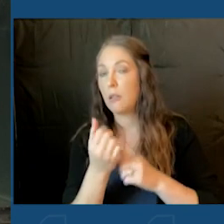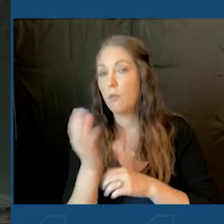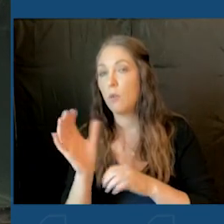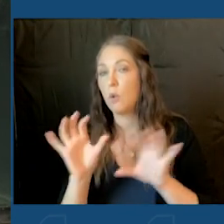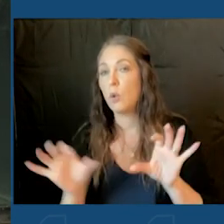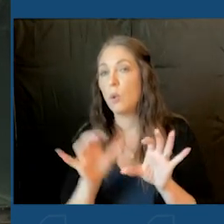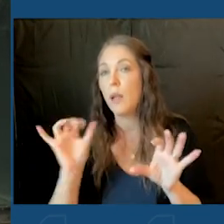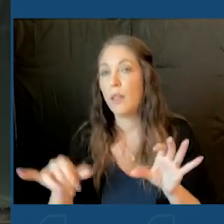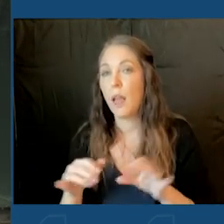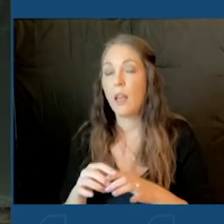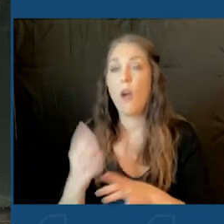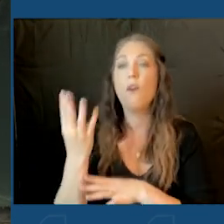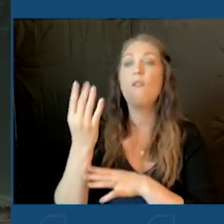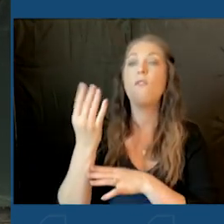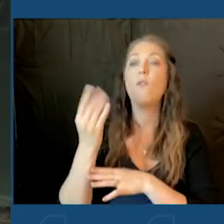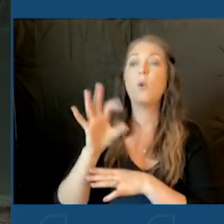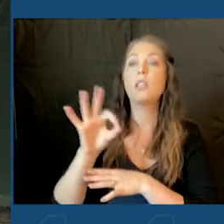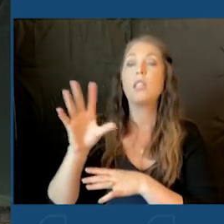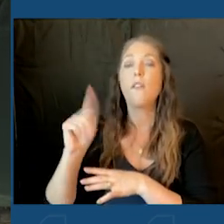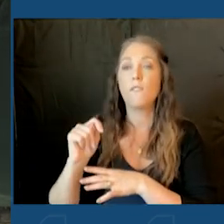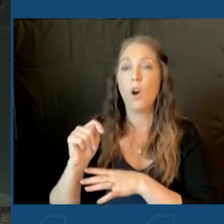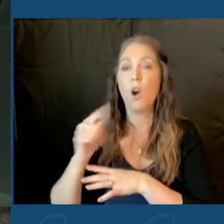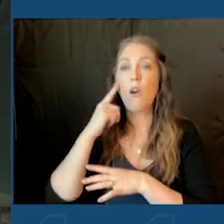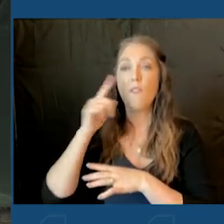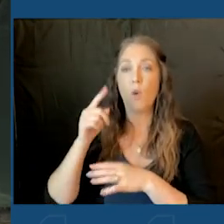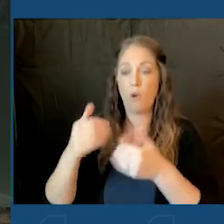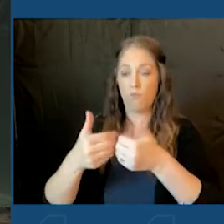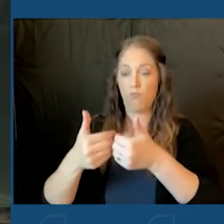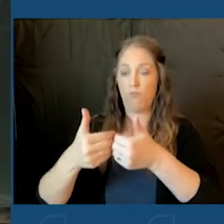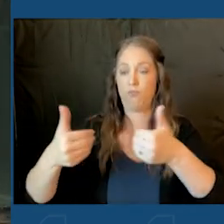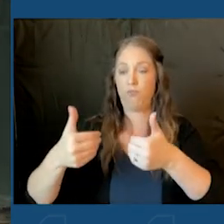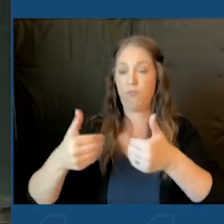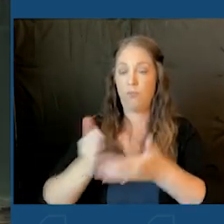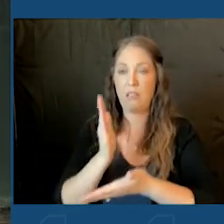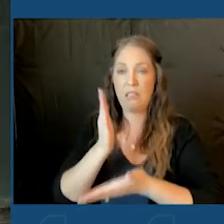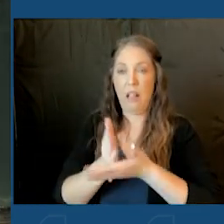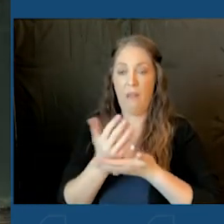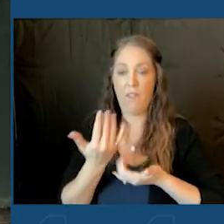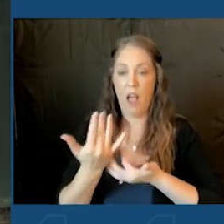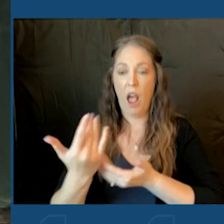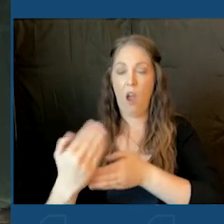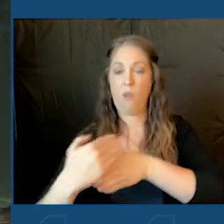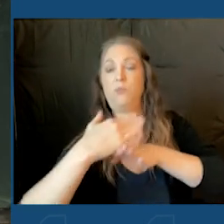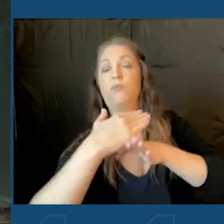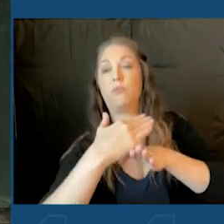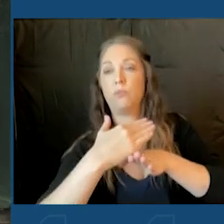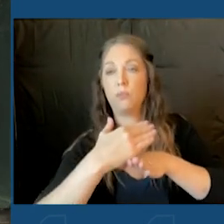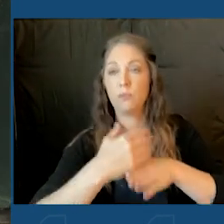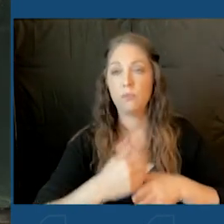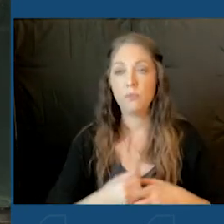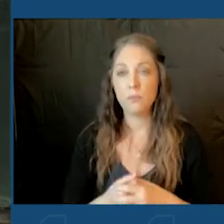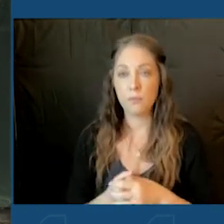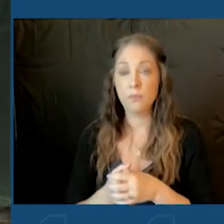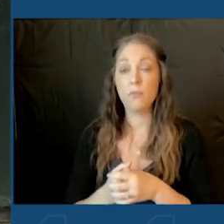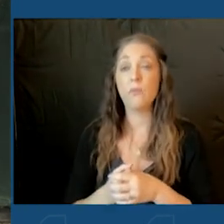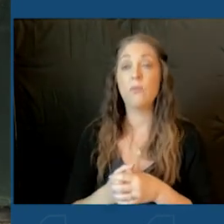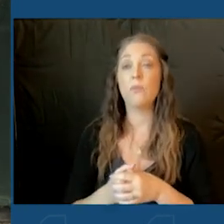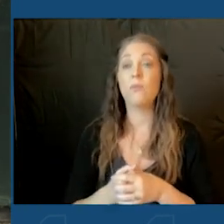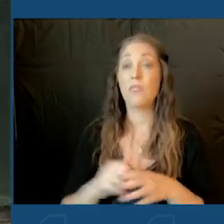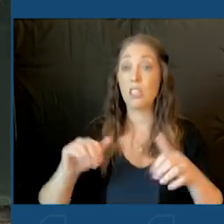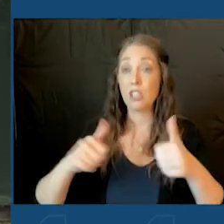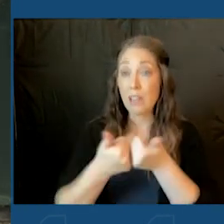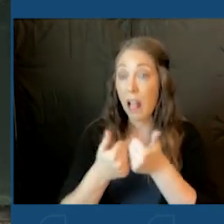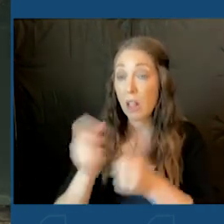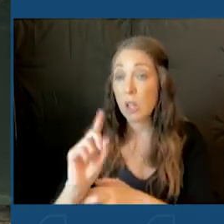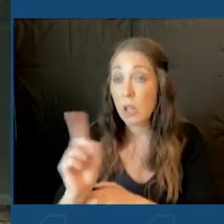14-foot swath here to stop the fire from spreading. And that's what we're trying to do. We want to actually encompass this ultimately. Where we have some real challenges, and